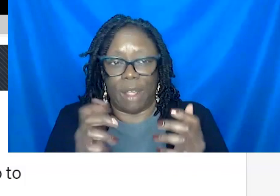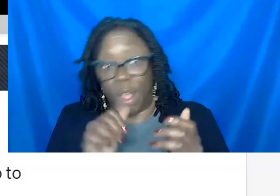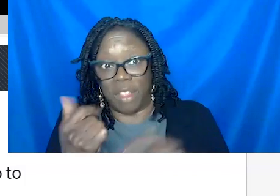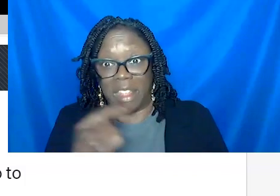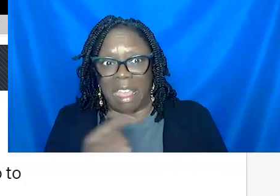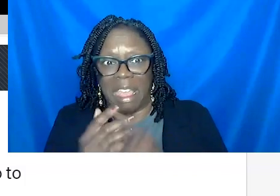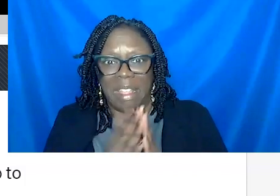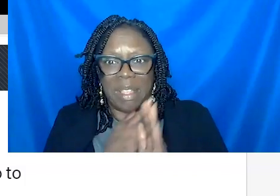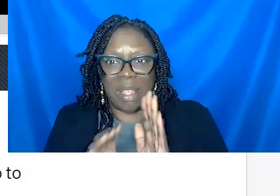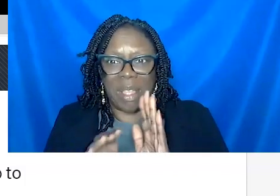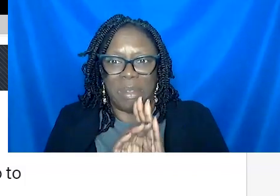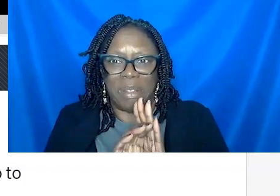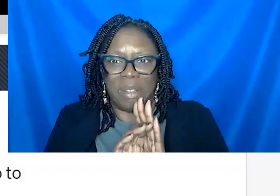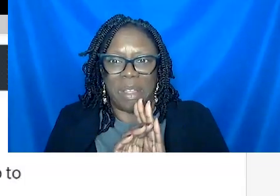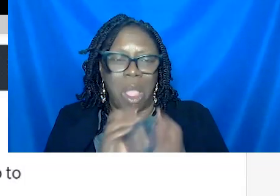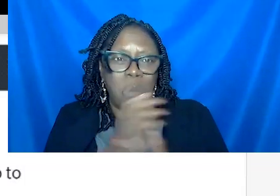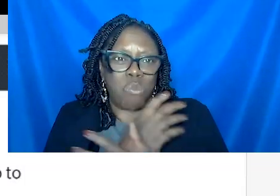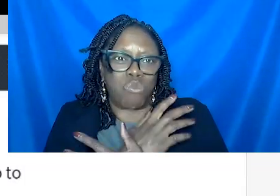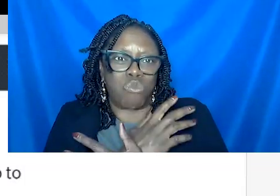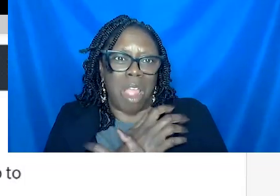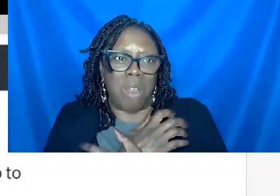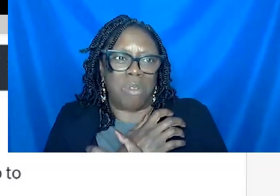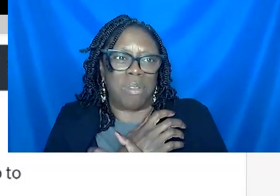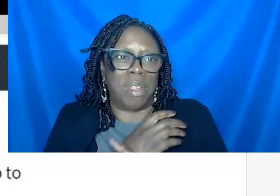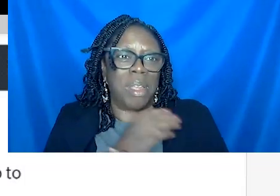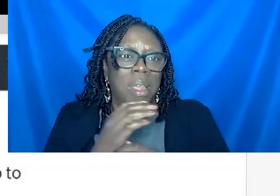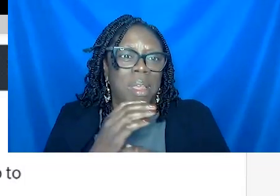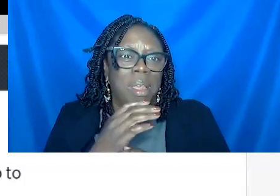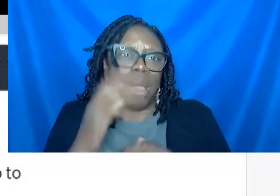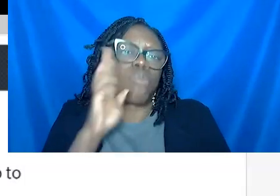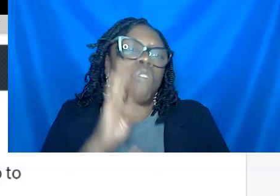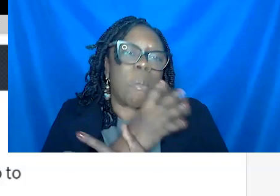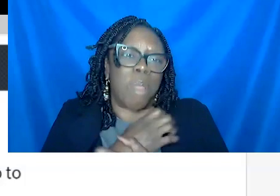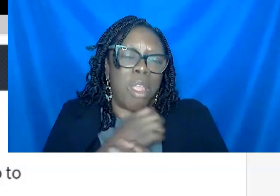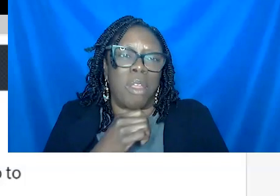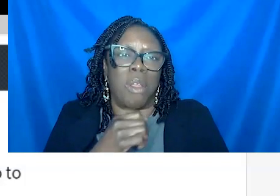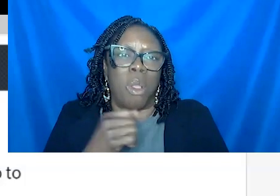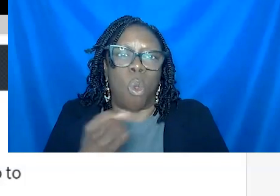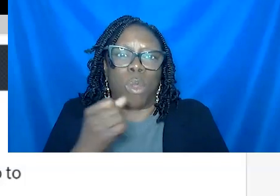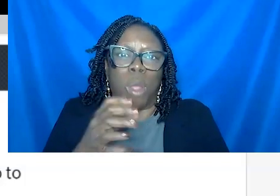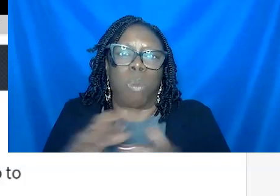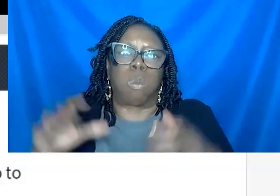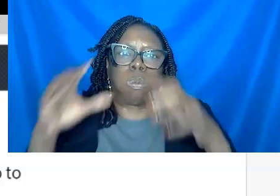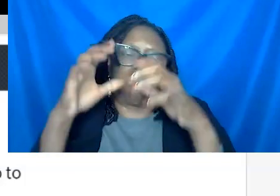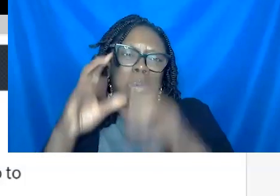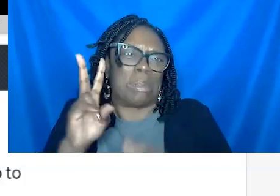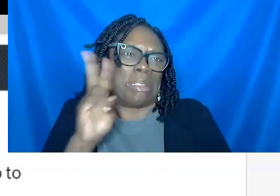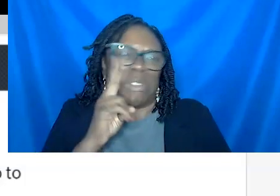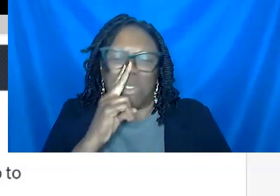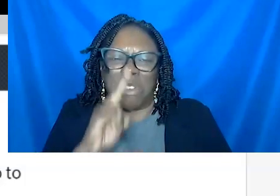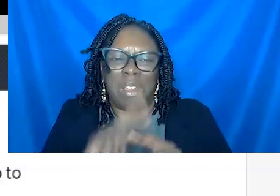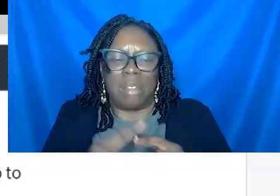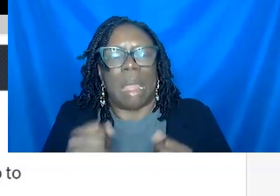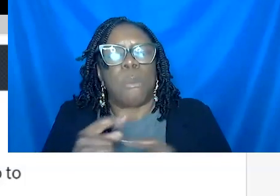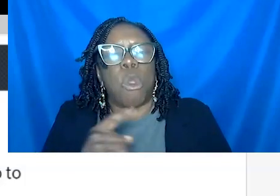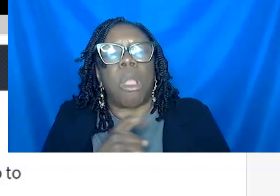create an image of like a brown bear holding a bunch of balloons just for fun, and it did it pretty well. So, but I wanted to ask a little more complicated question. So